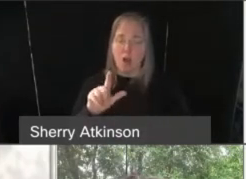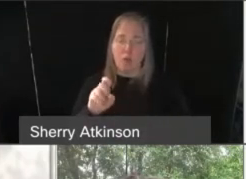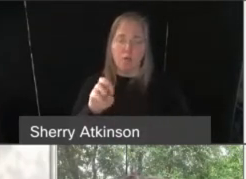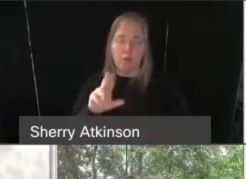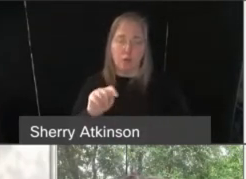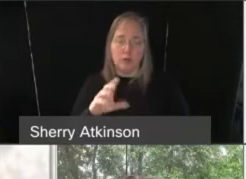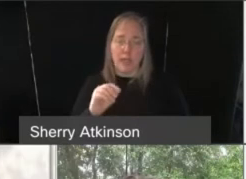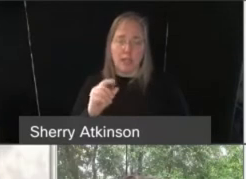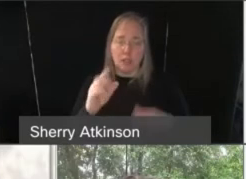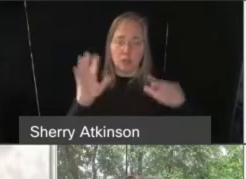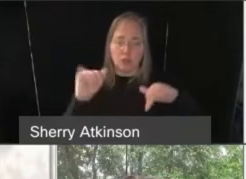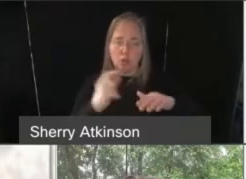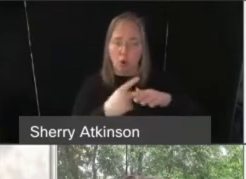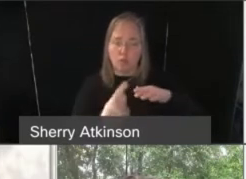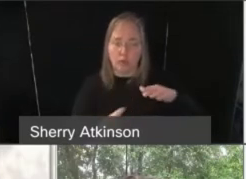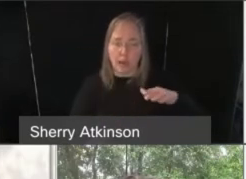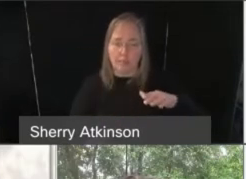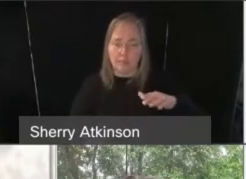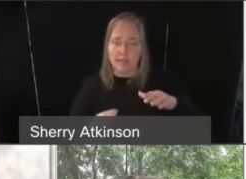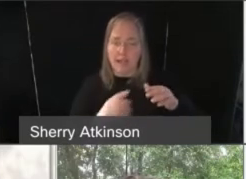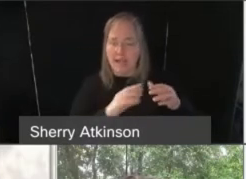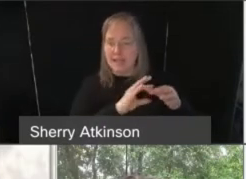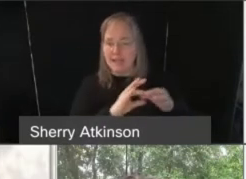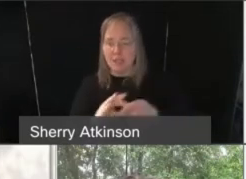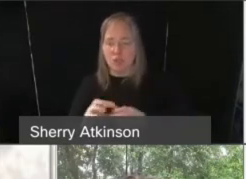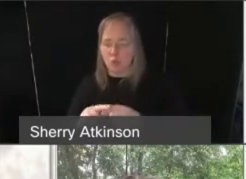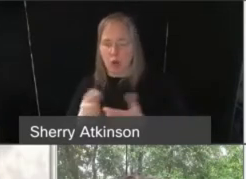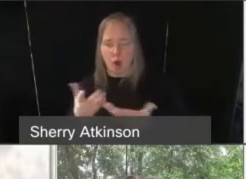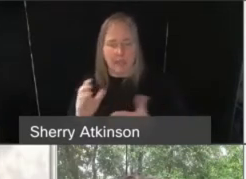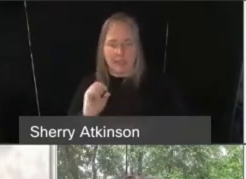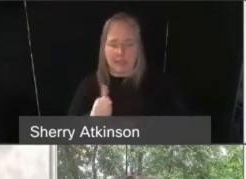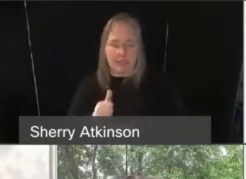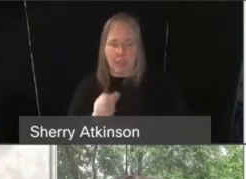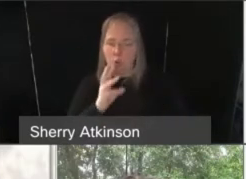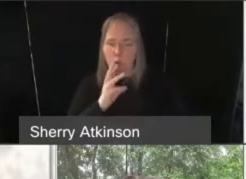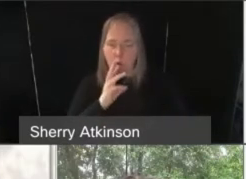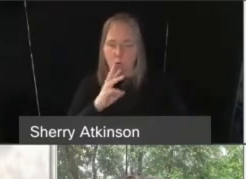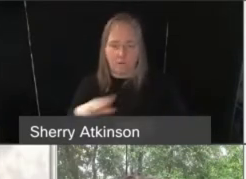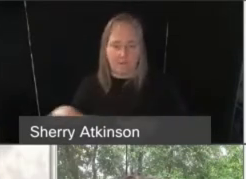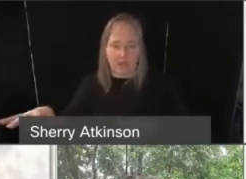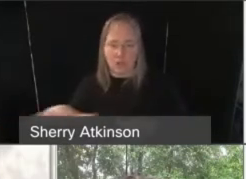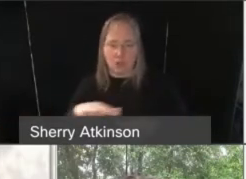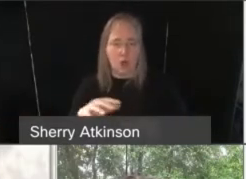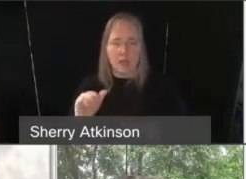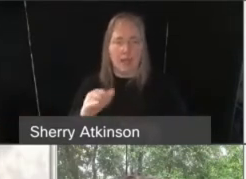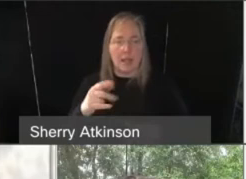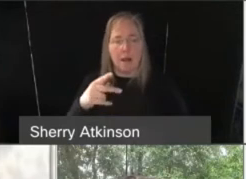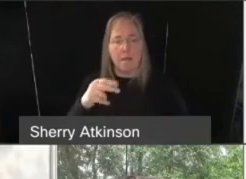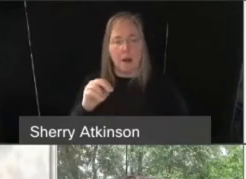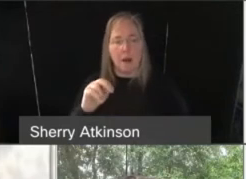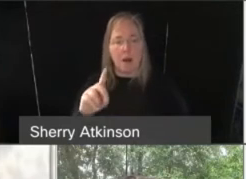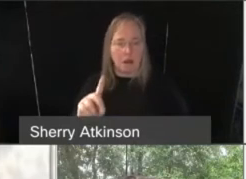existing water feature. So they may go to a storm drain pond before they go